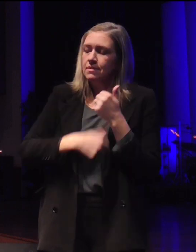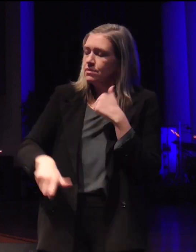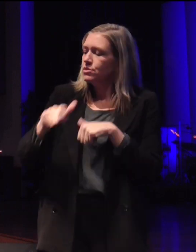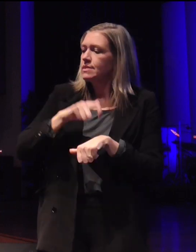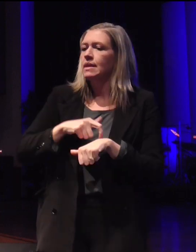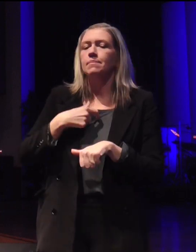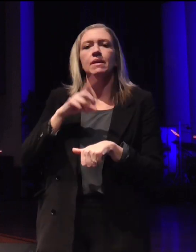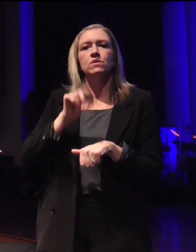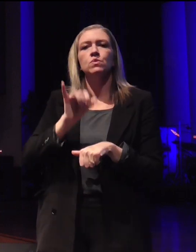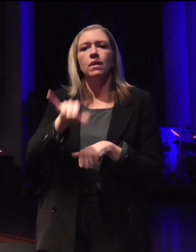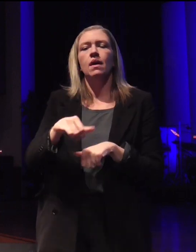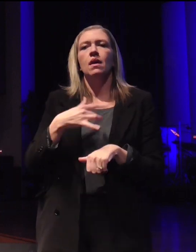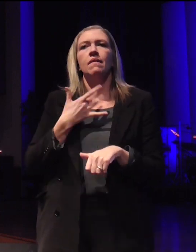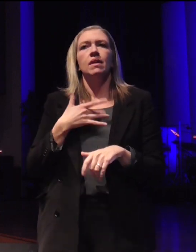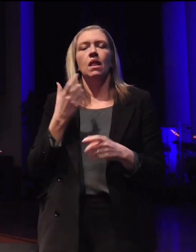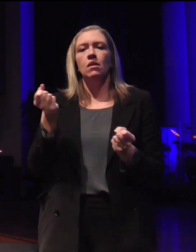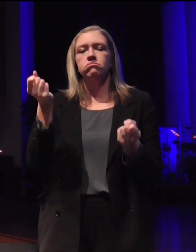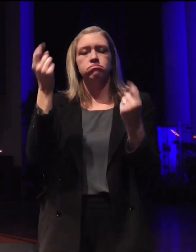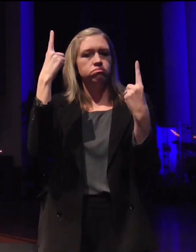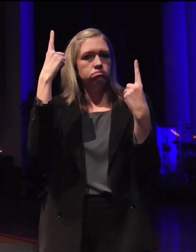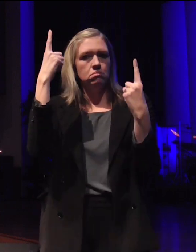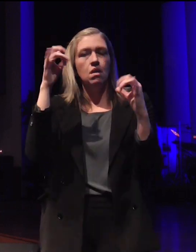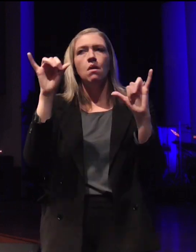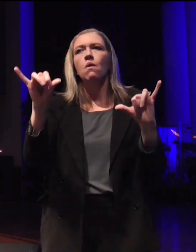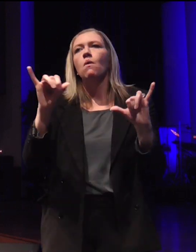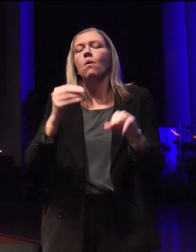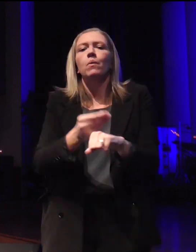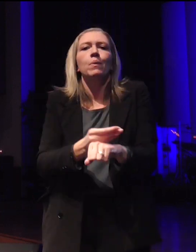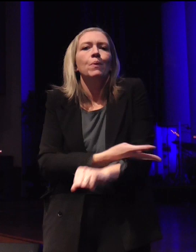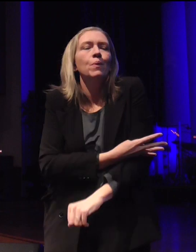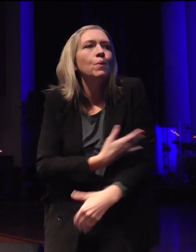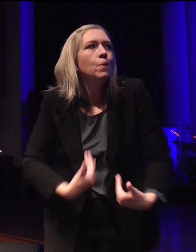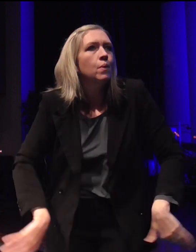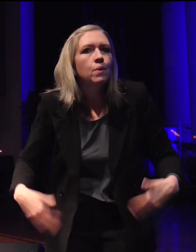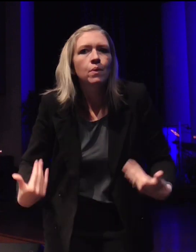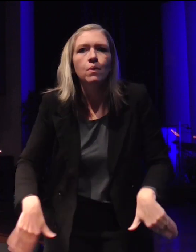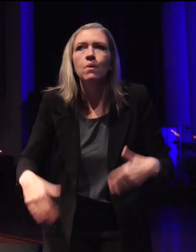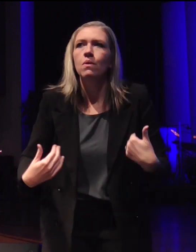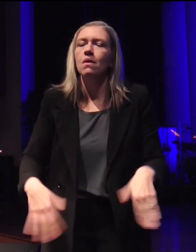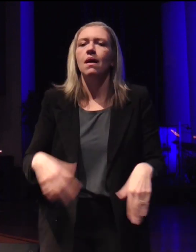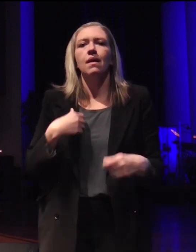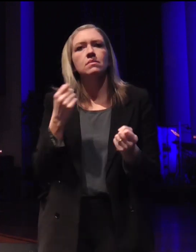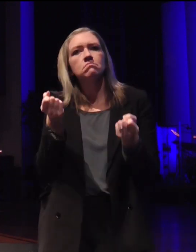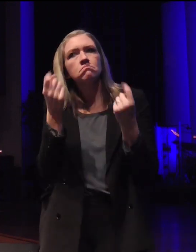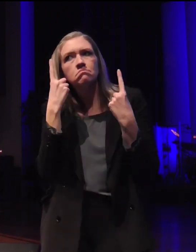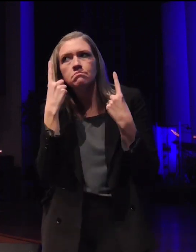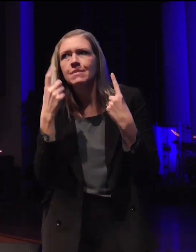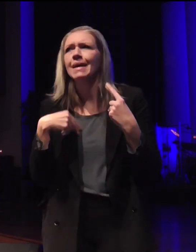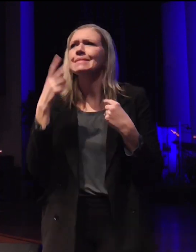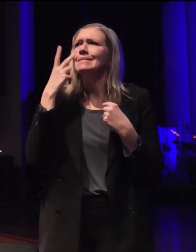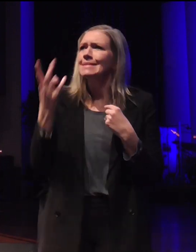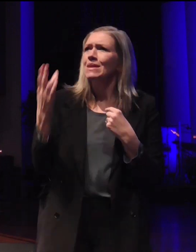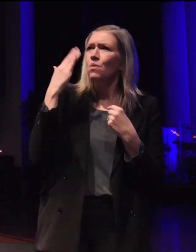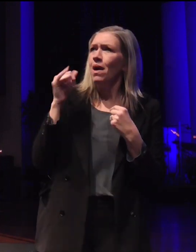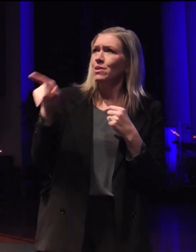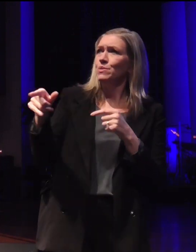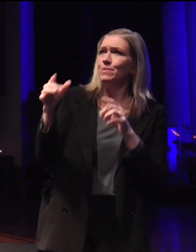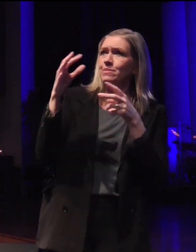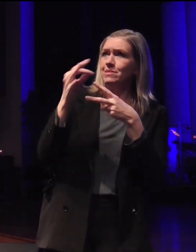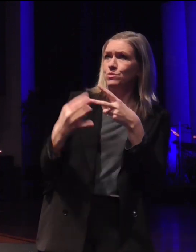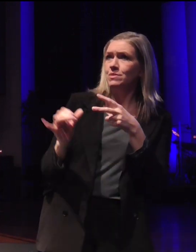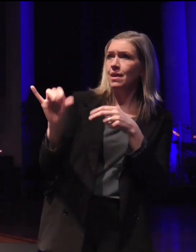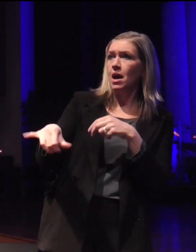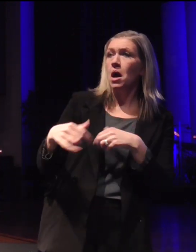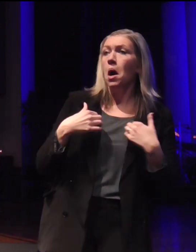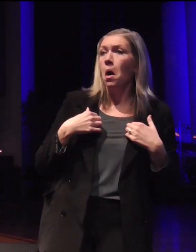done this, it's enlightened me. It's caused me to go, oh, I see why you made that choice. I get it.